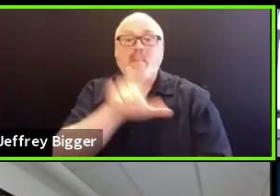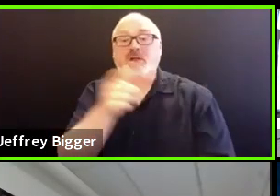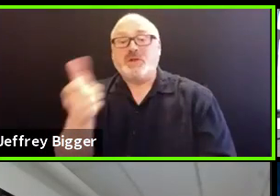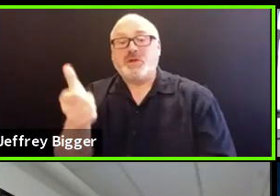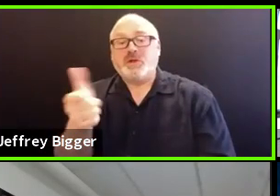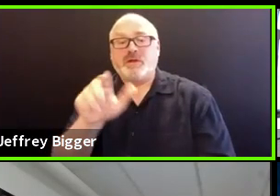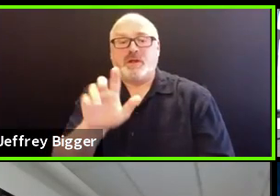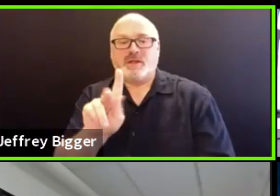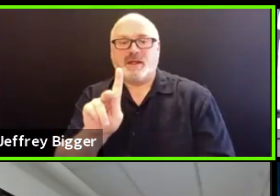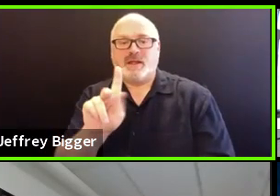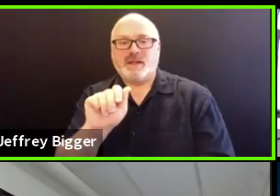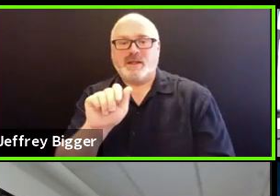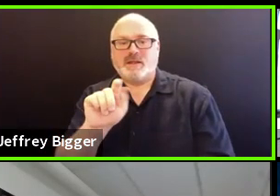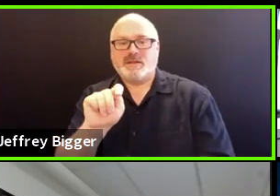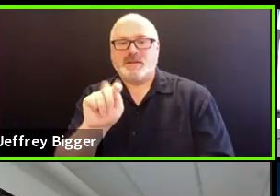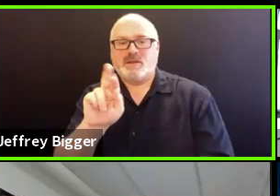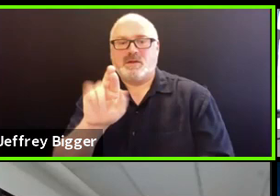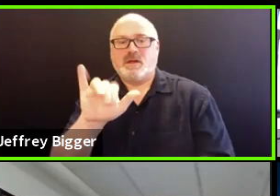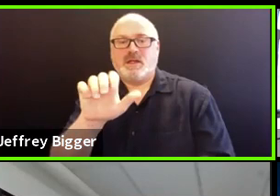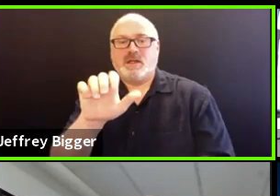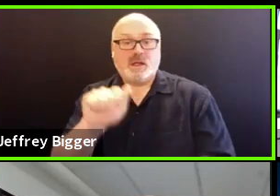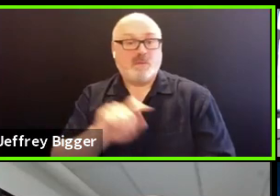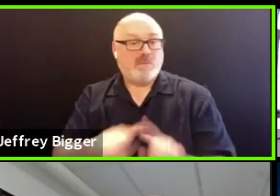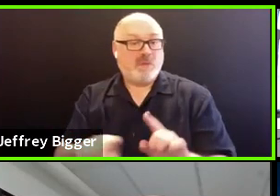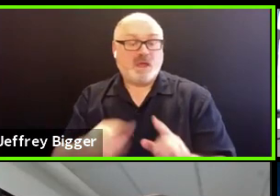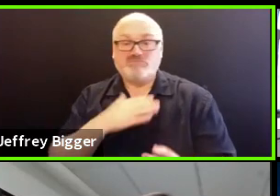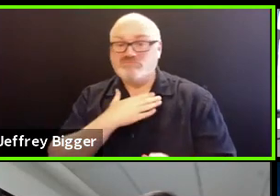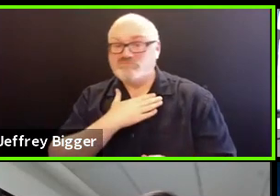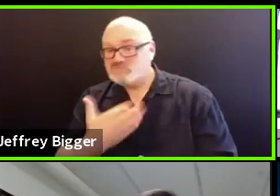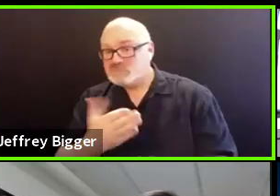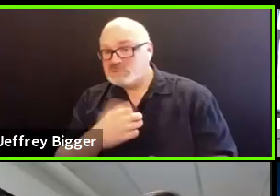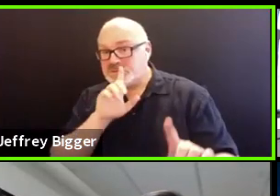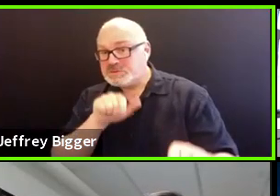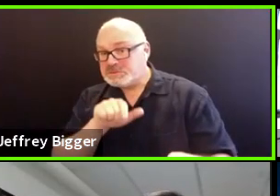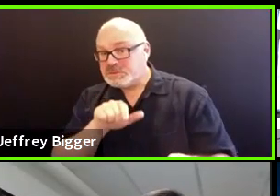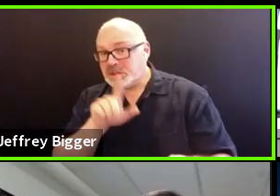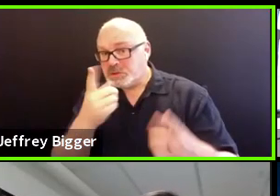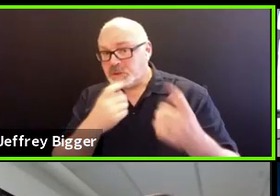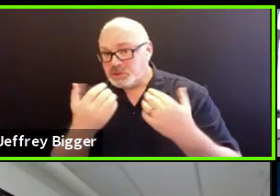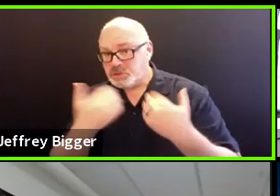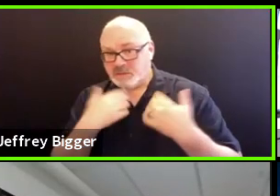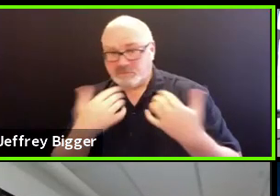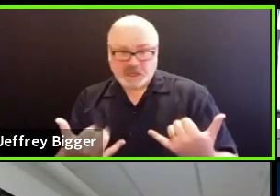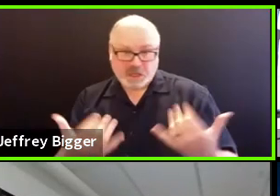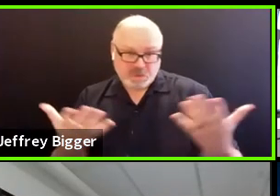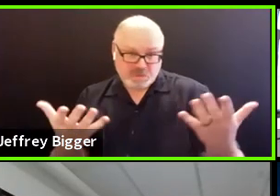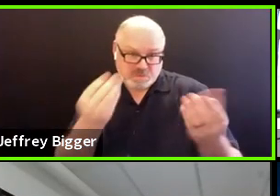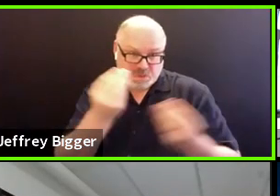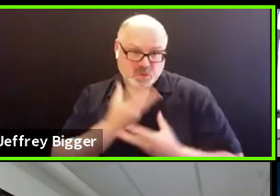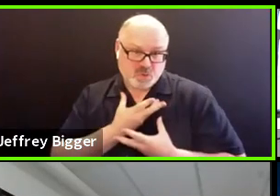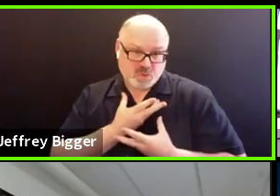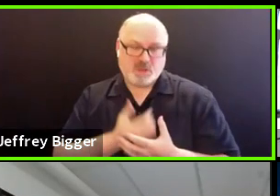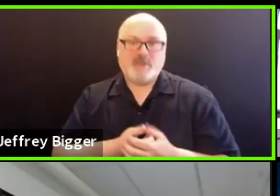Katrina, but be happy to answer any questions that you have.